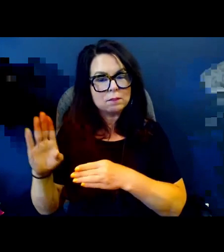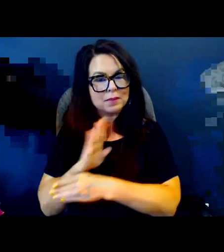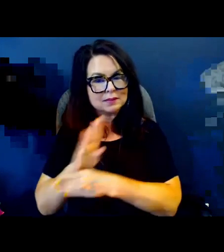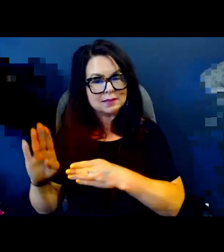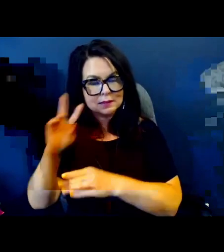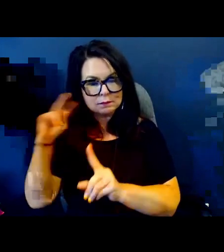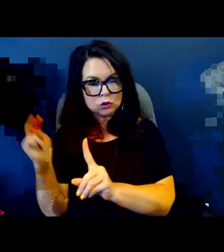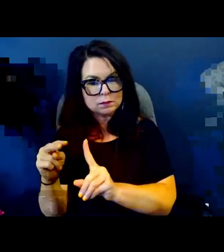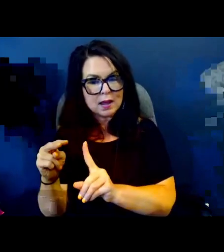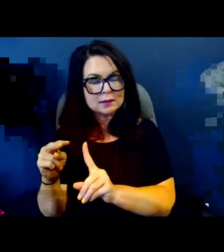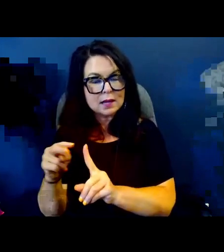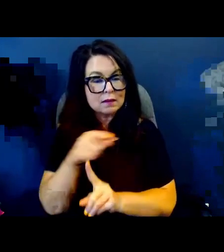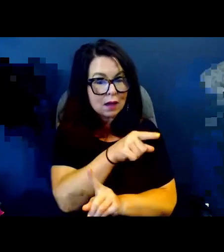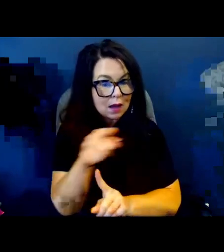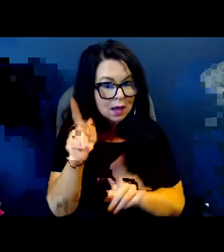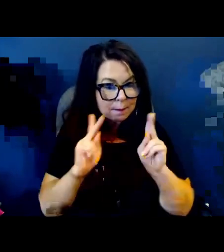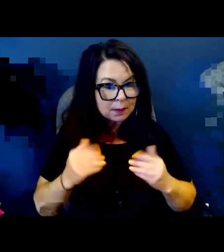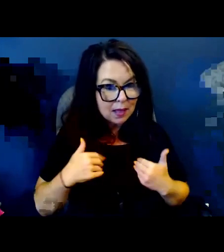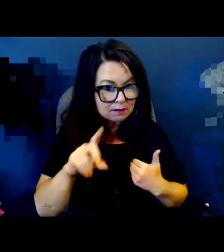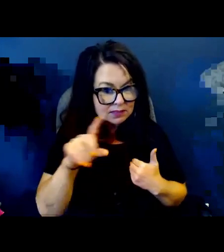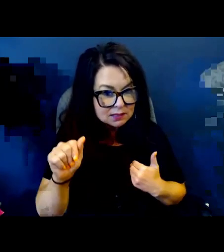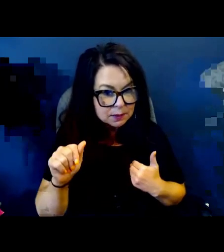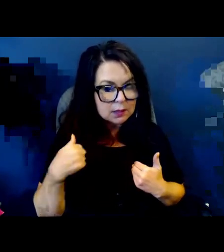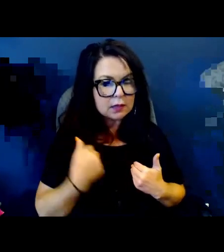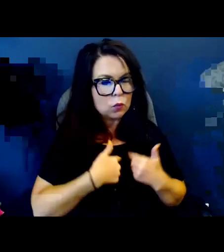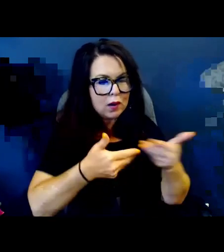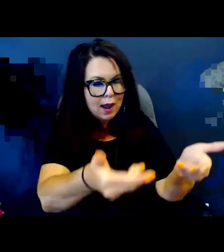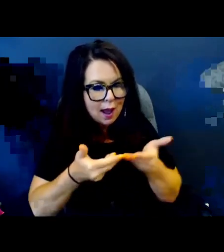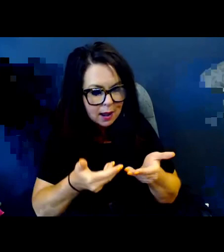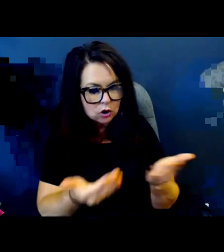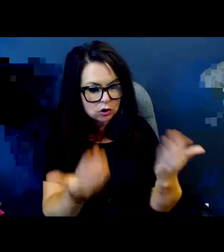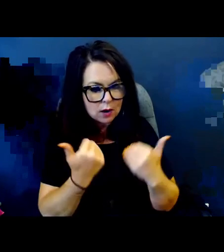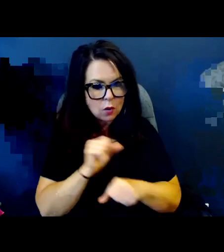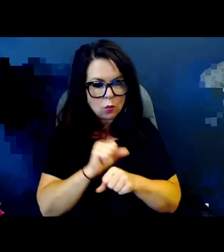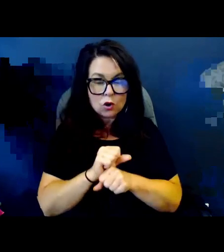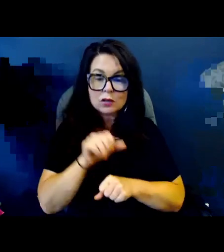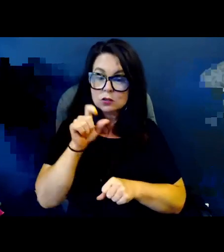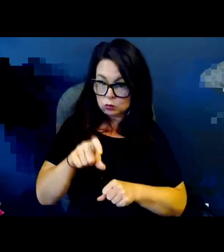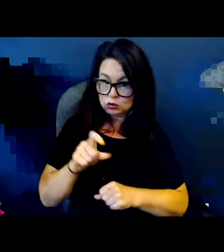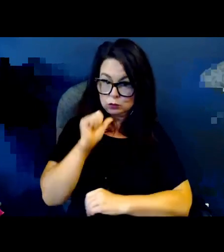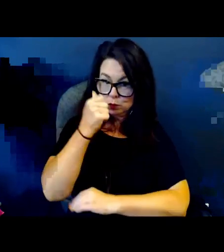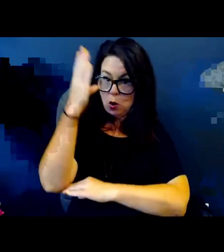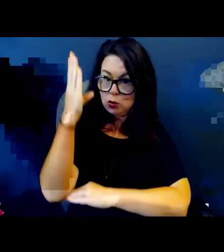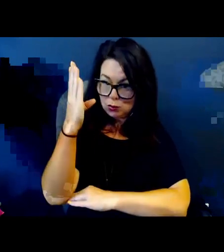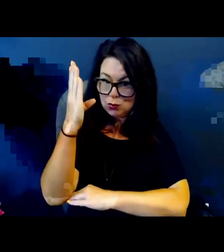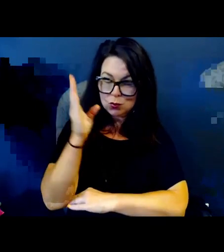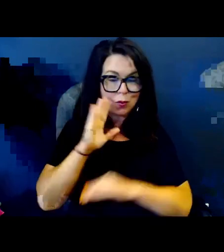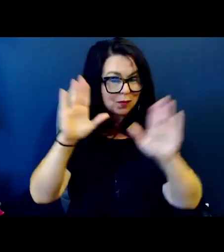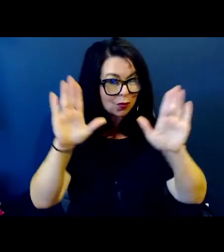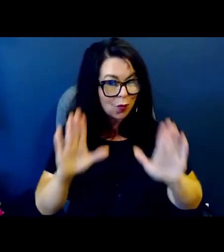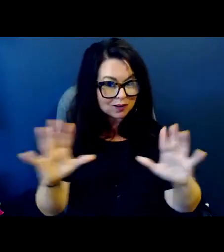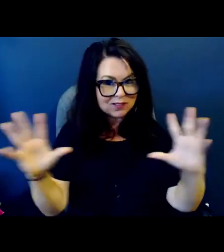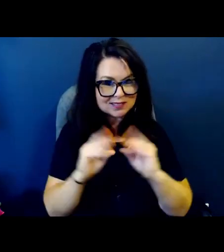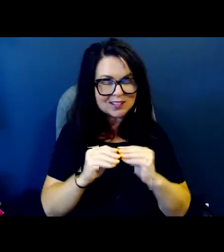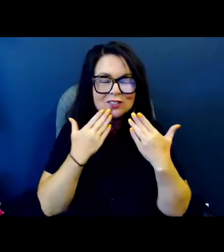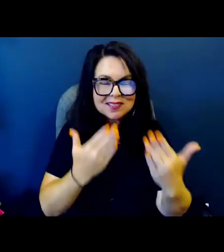with disabilities. And so it should be a phenomenal session again tomorrow at noon. So please join us then. Thank